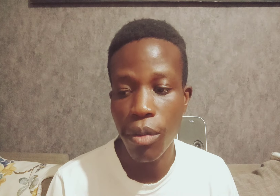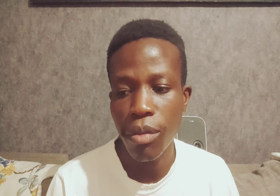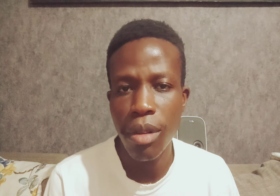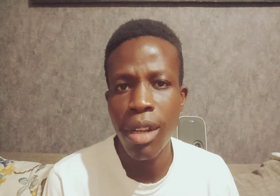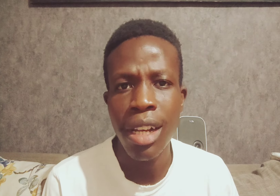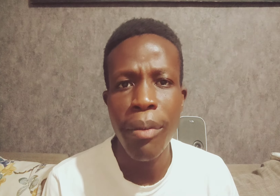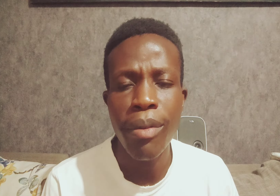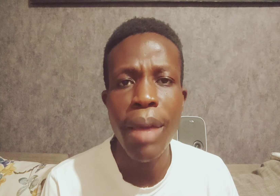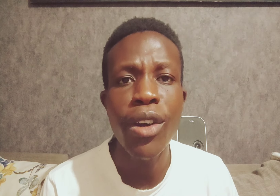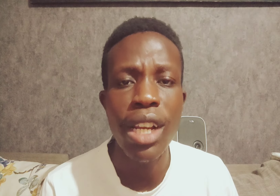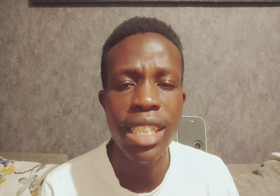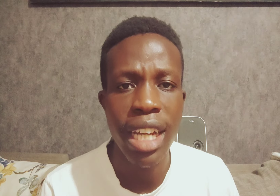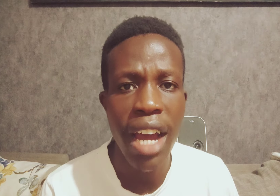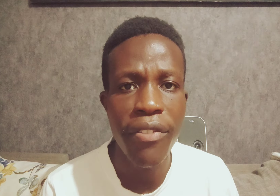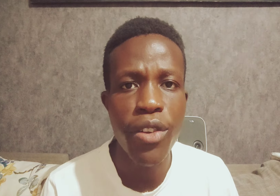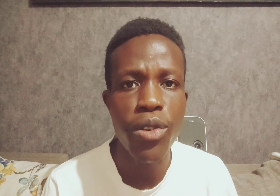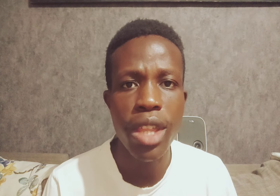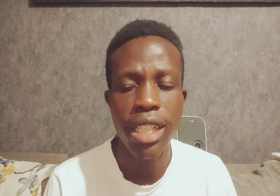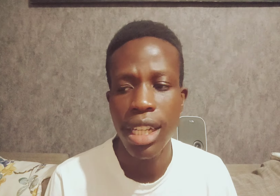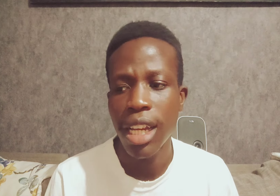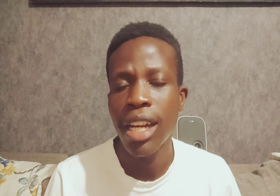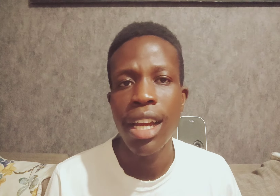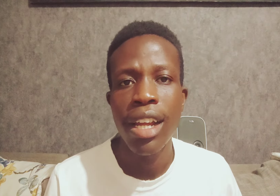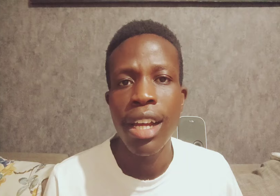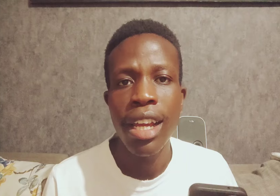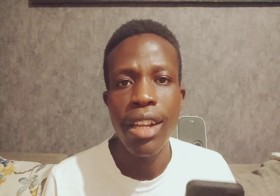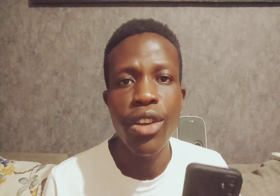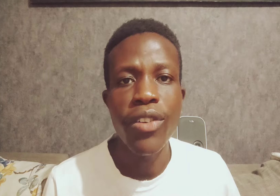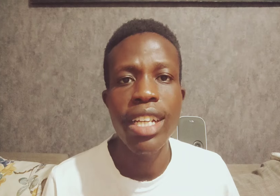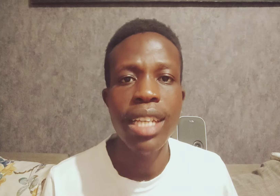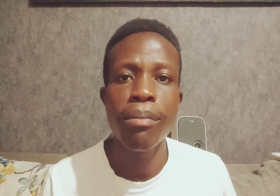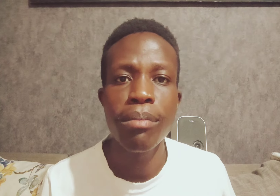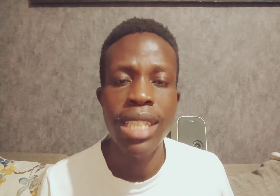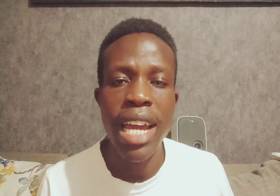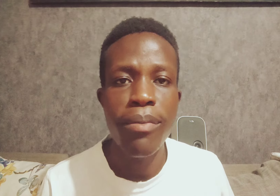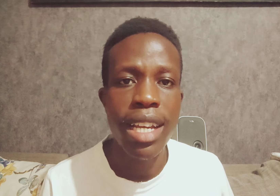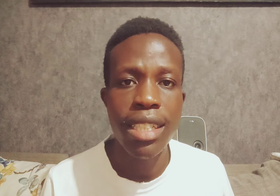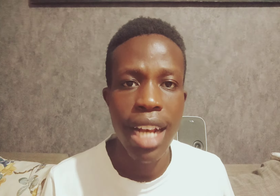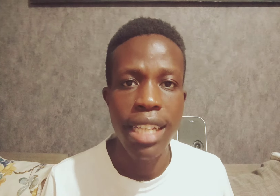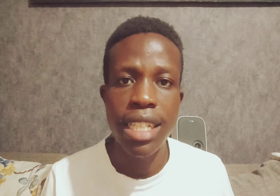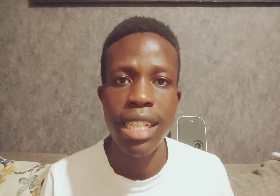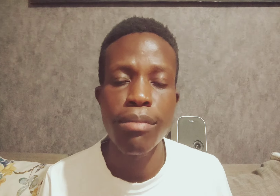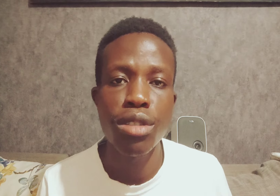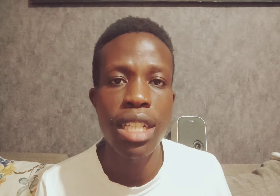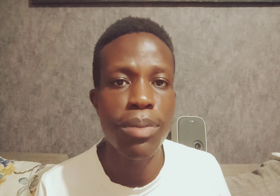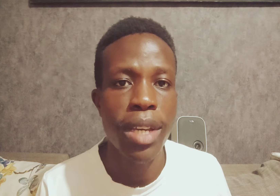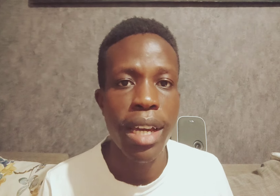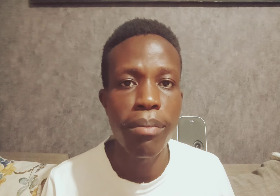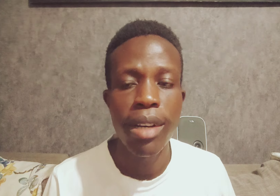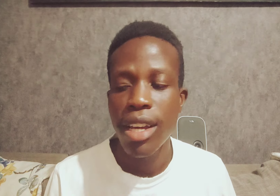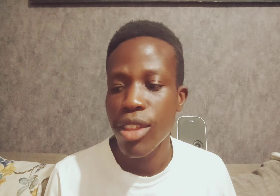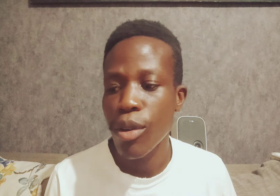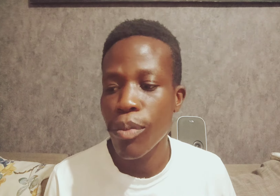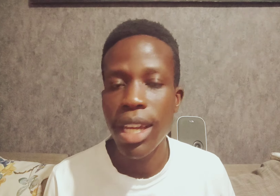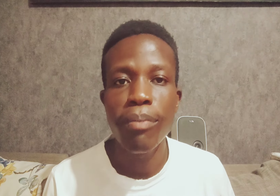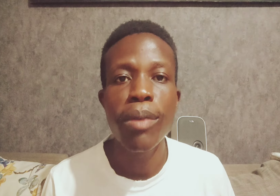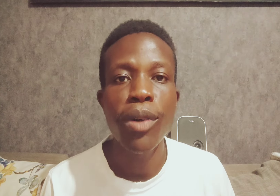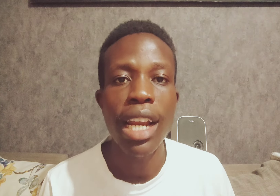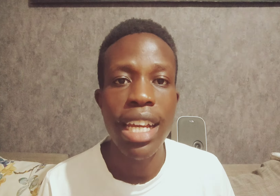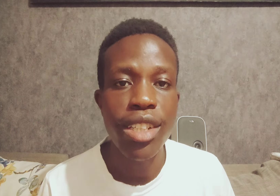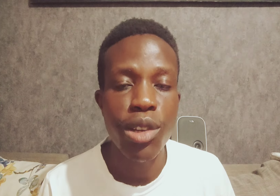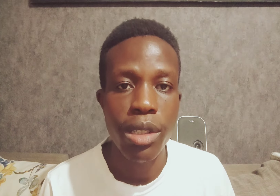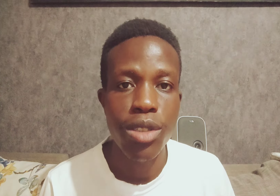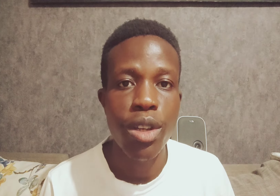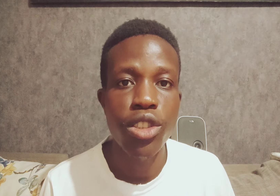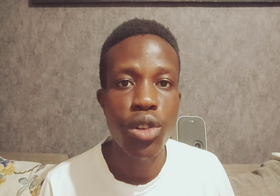or let me call it a curfew, that during some timings like 6 a.m. to 6 p.m., there will be